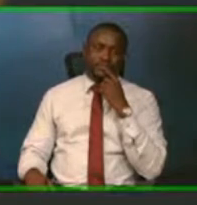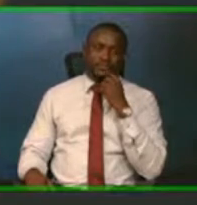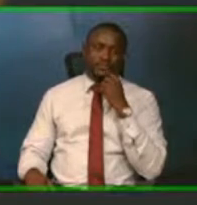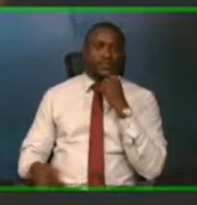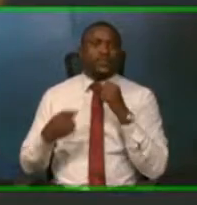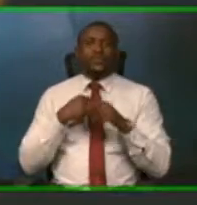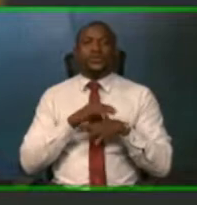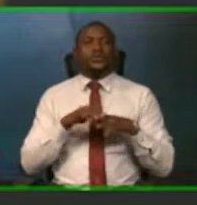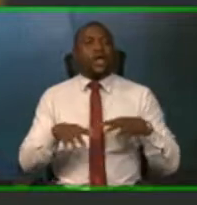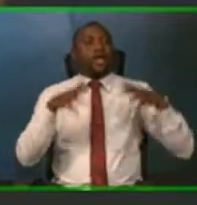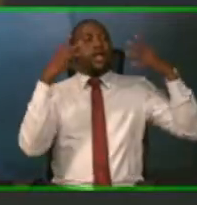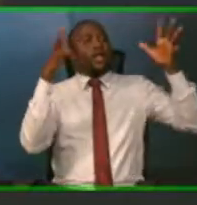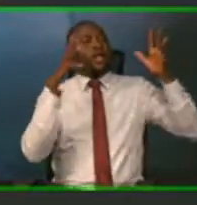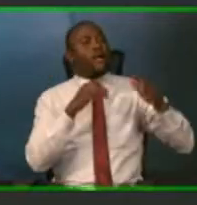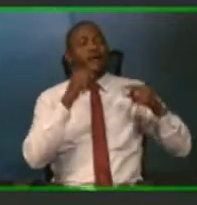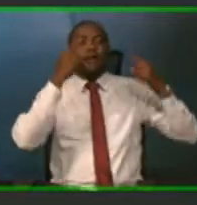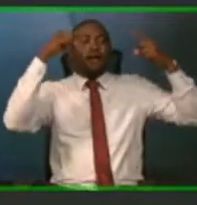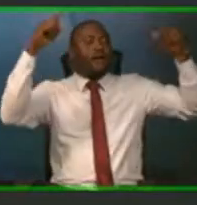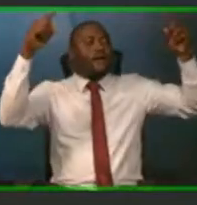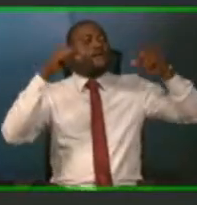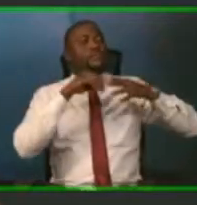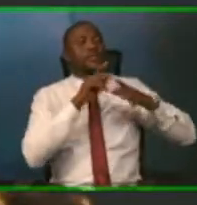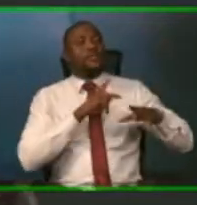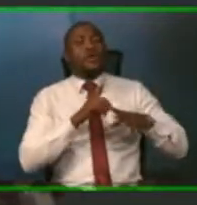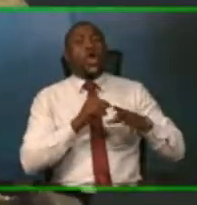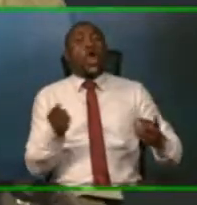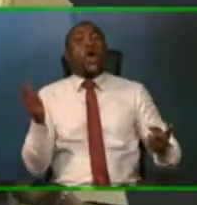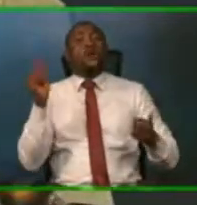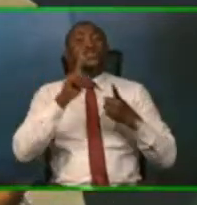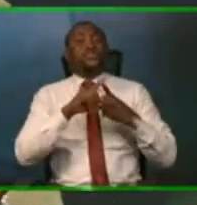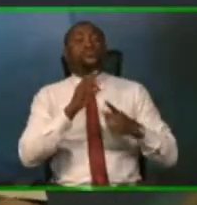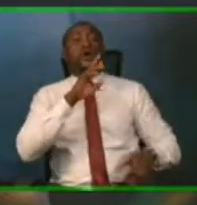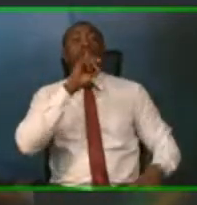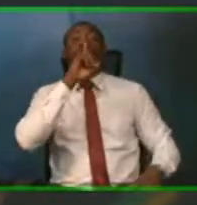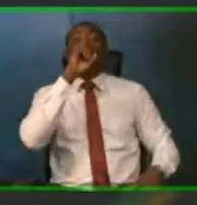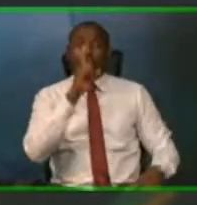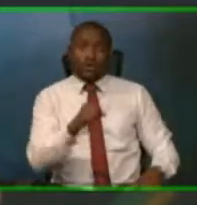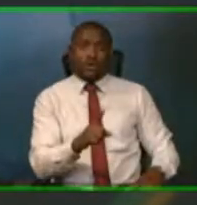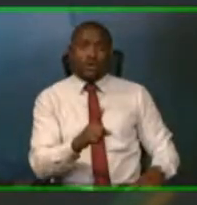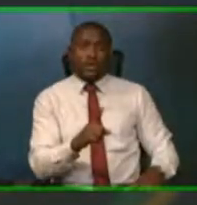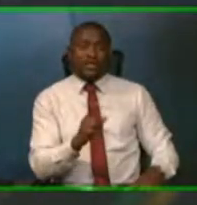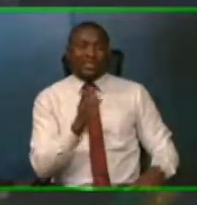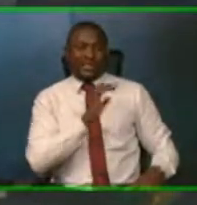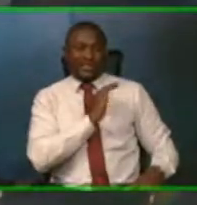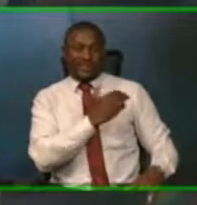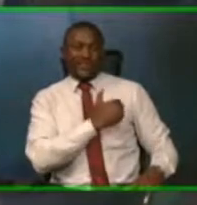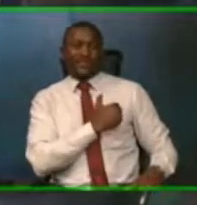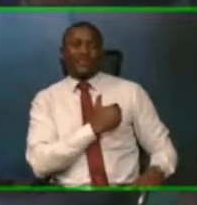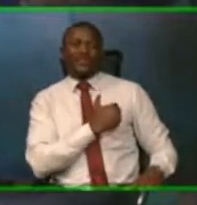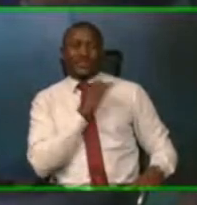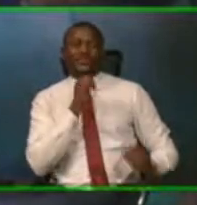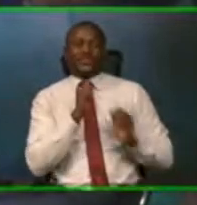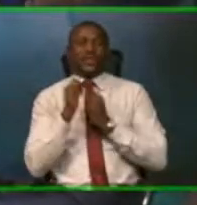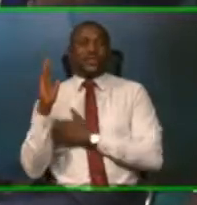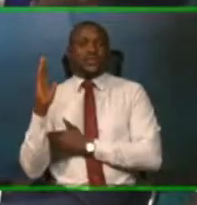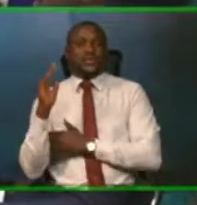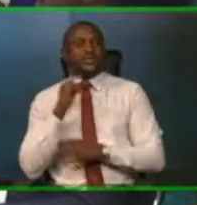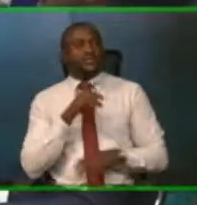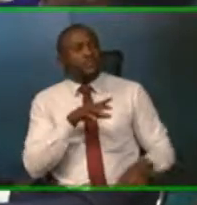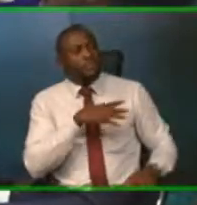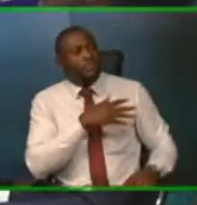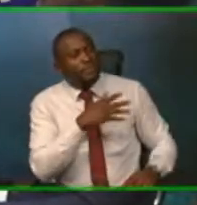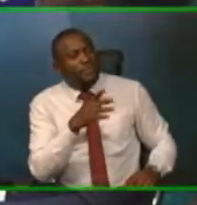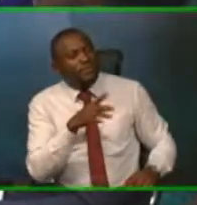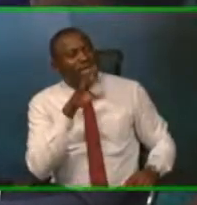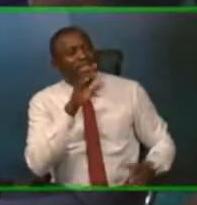We don't clap for people for being prosperous in the kingdom until we ascertain the state of their soul. If we find out that the